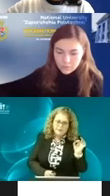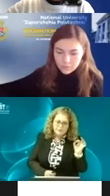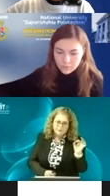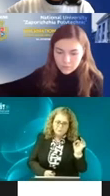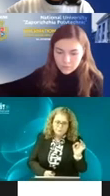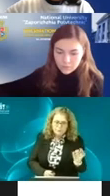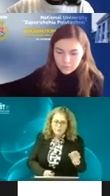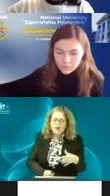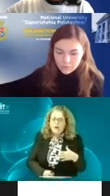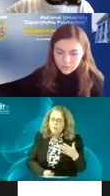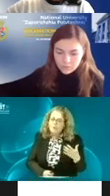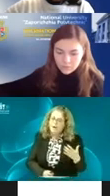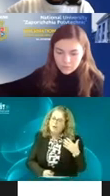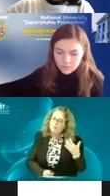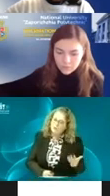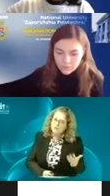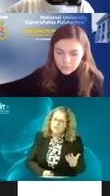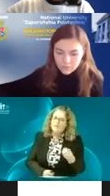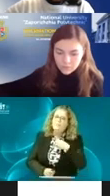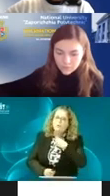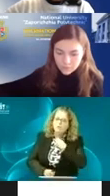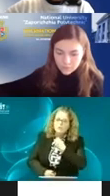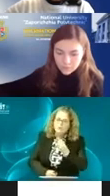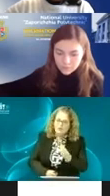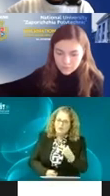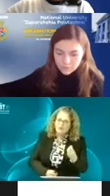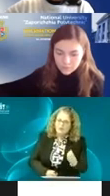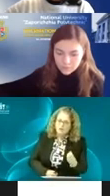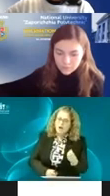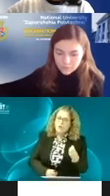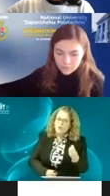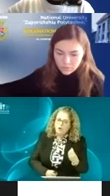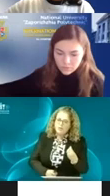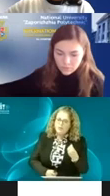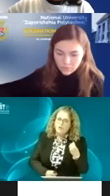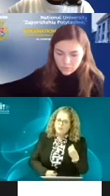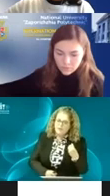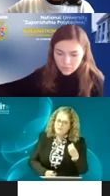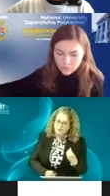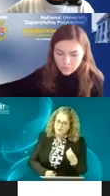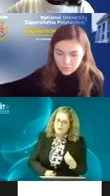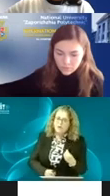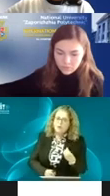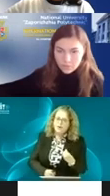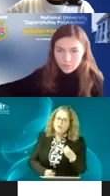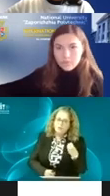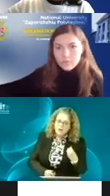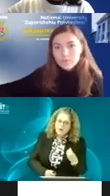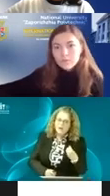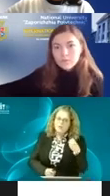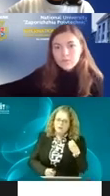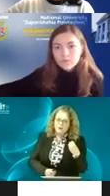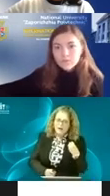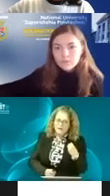requirements. What about the emotions? The emotions that we have in the speech. We know that through acoustic features, we can